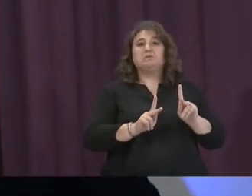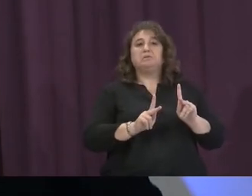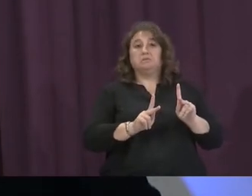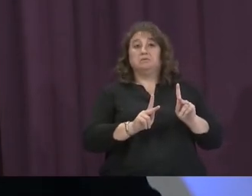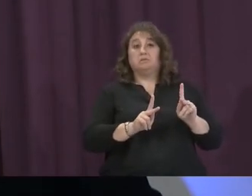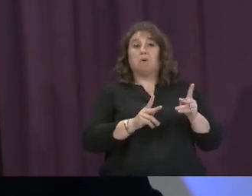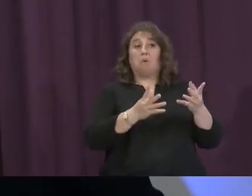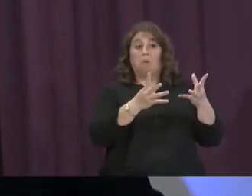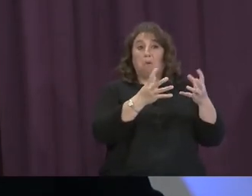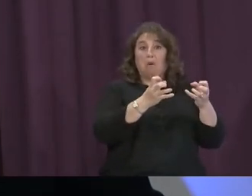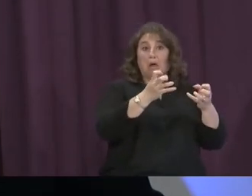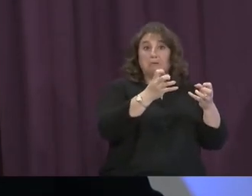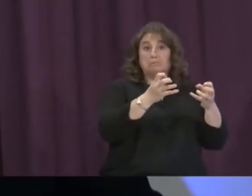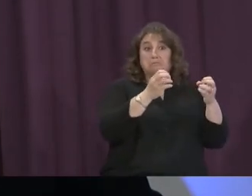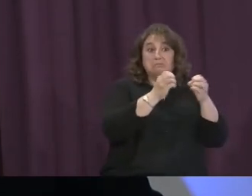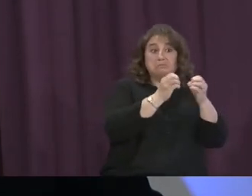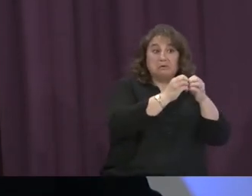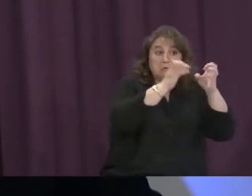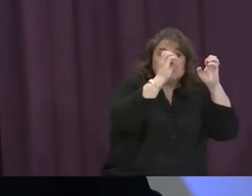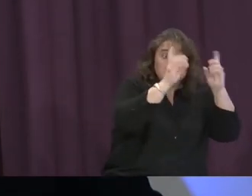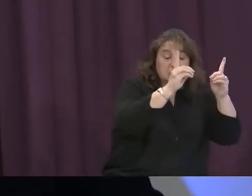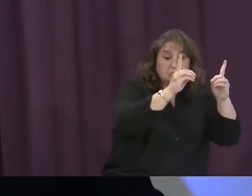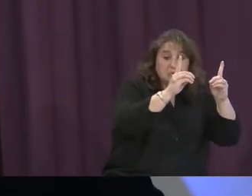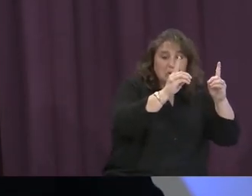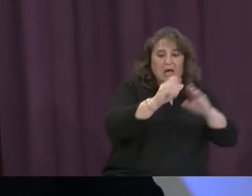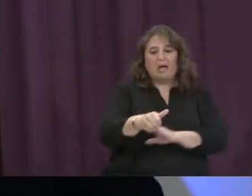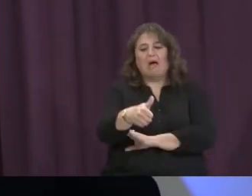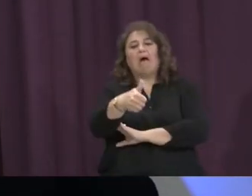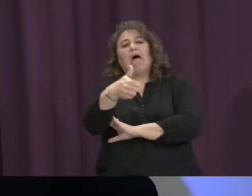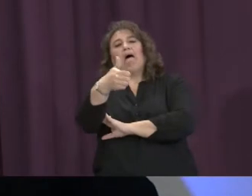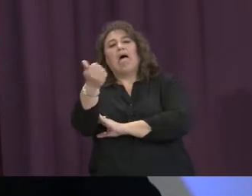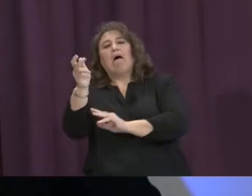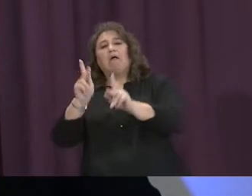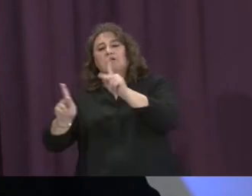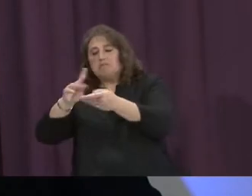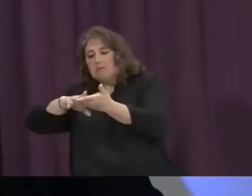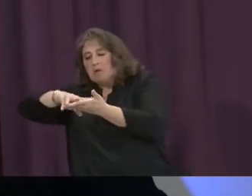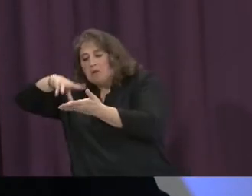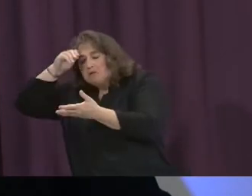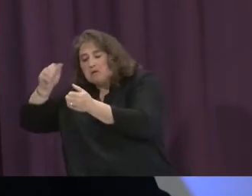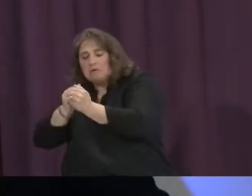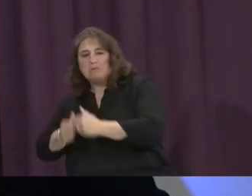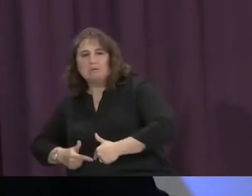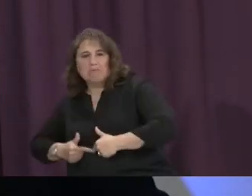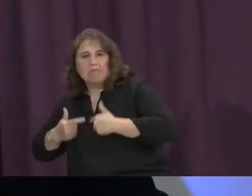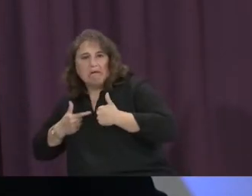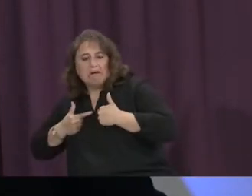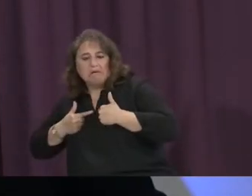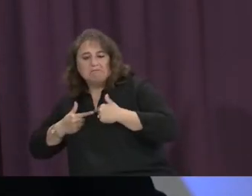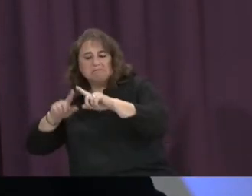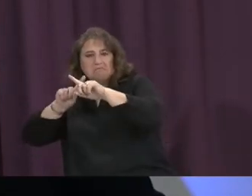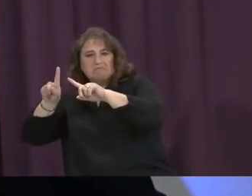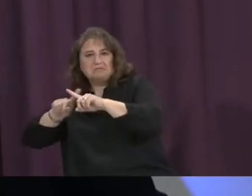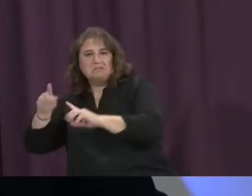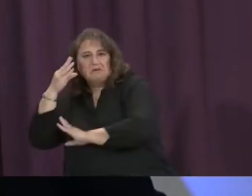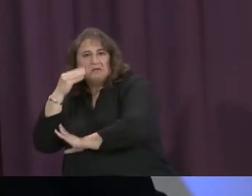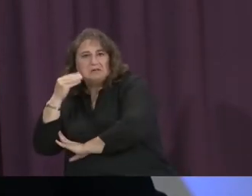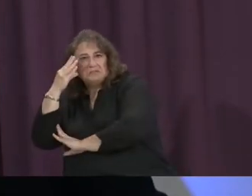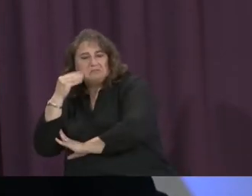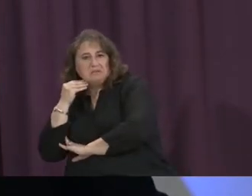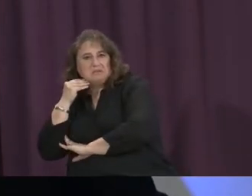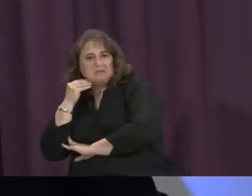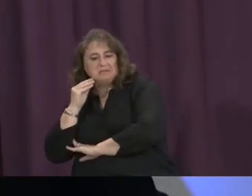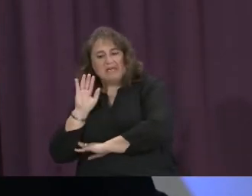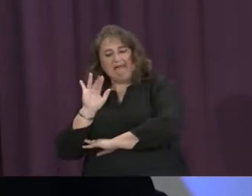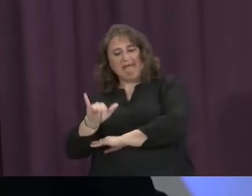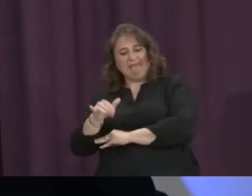haven't. Some people just learn on the job and just know things. So, and that's one of those hidden things also that a lot of